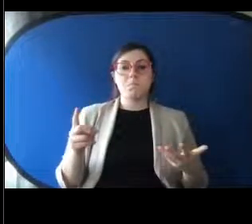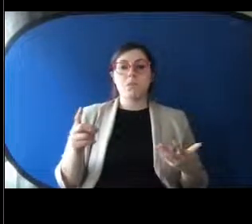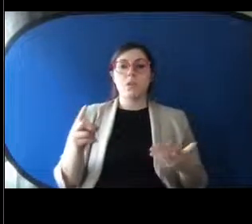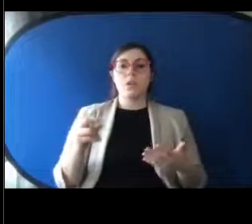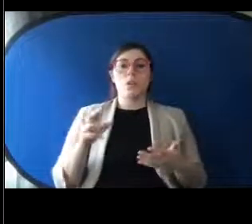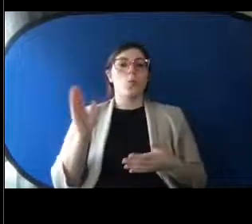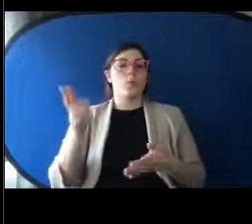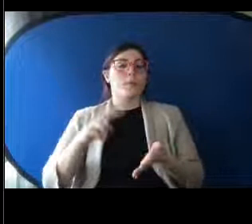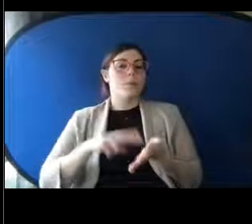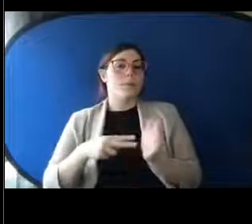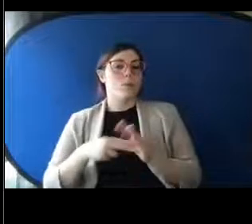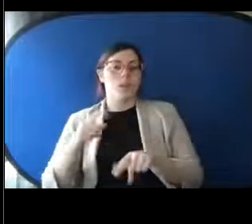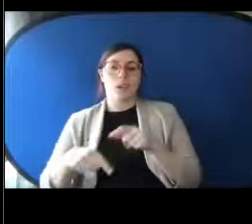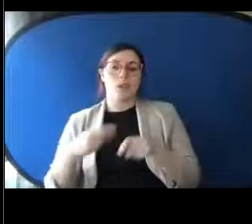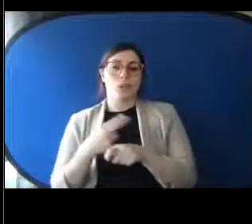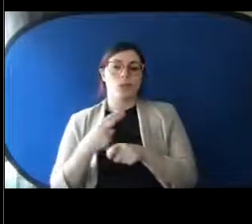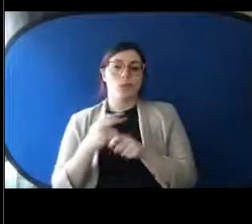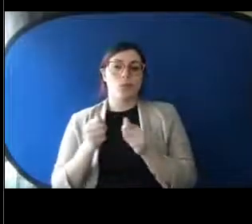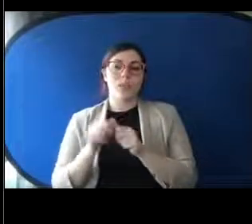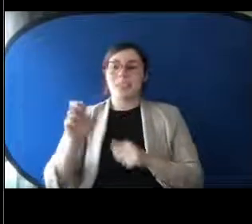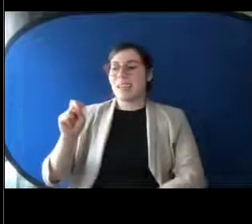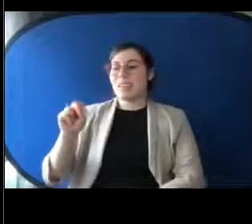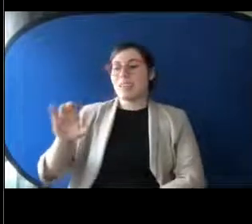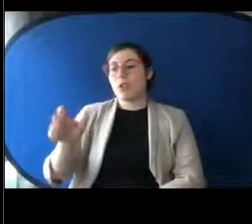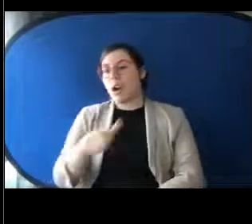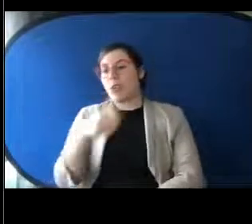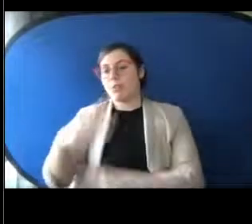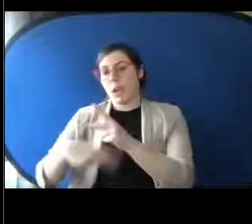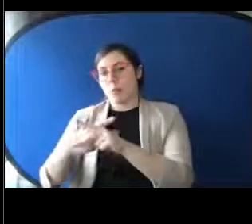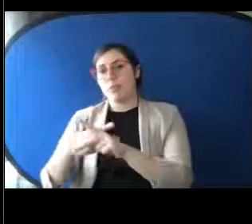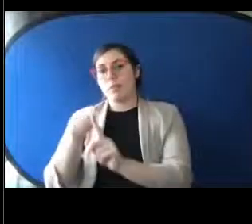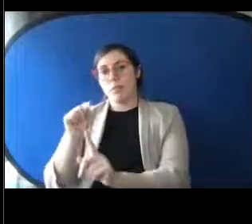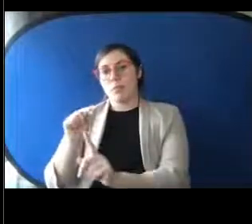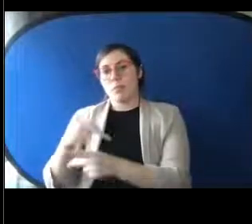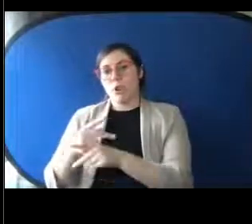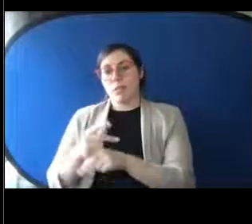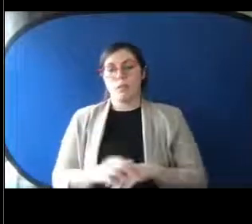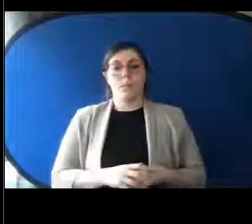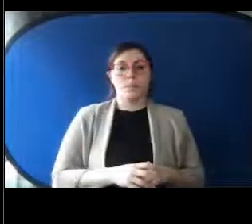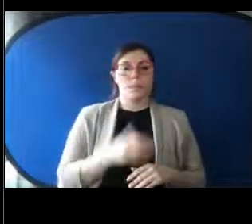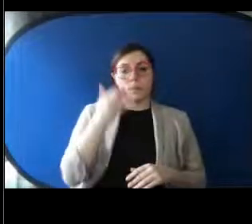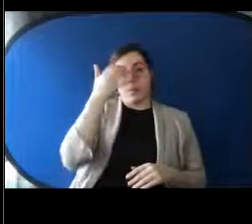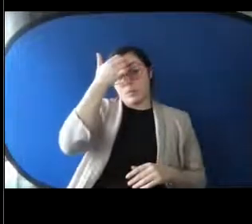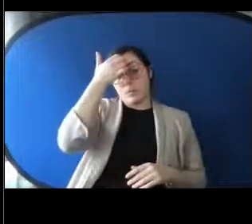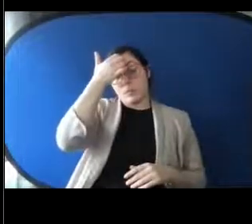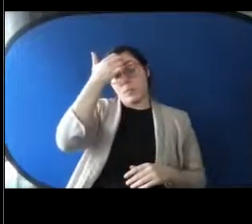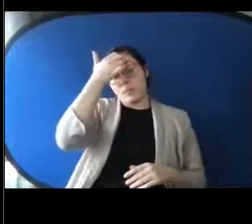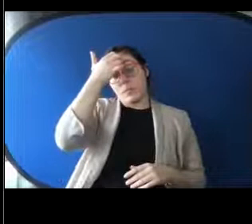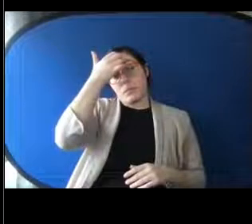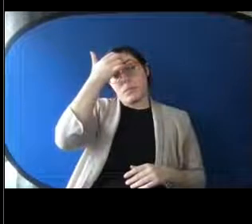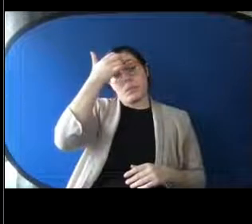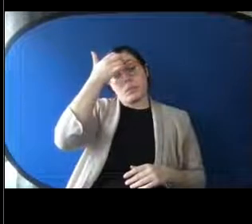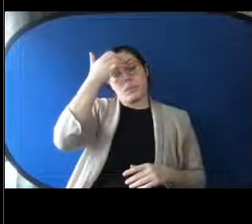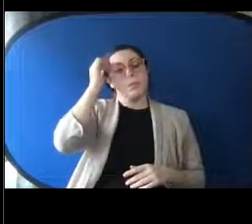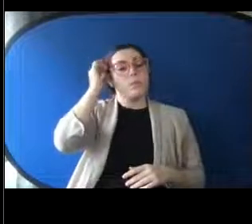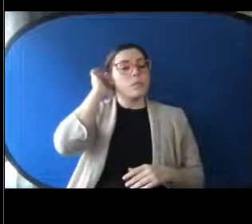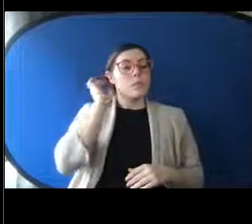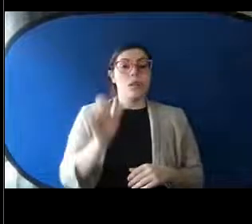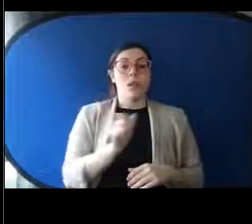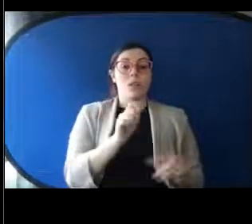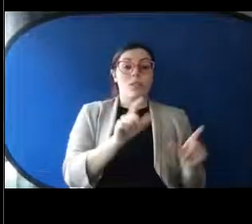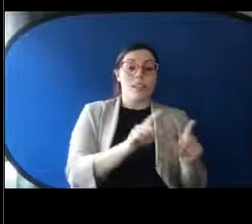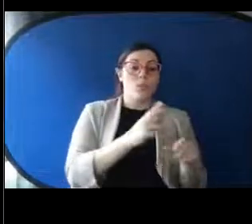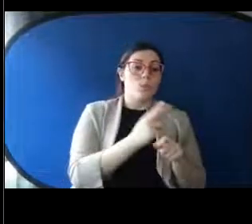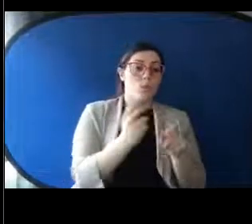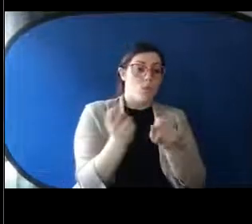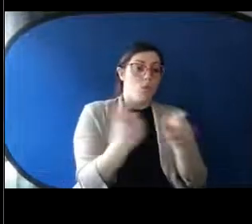data for ENC or other derivative products. And data under any other license is used for all purposes. It just depends on